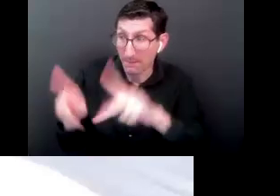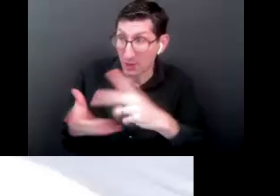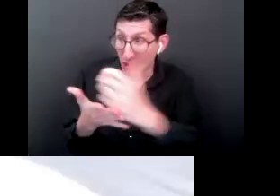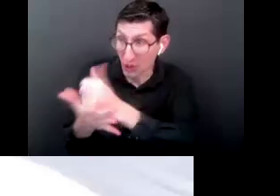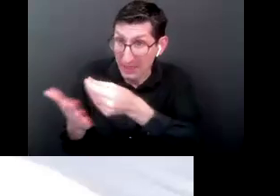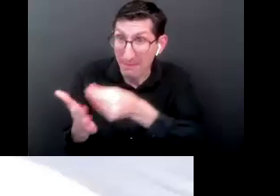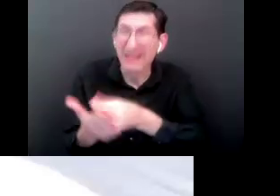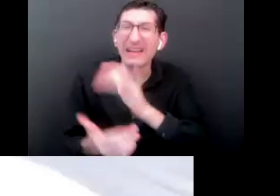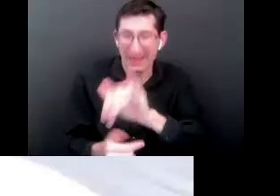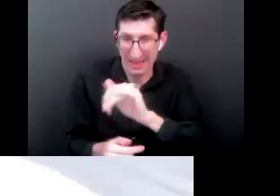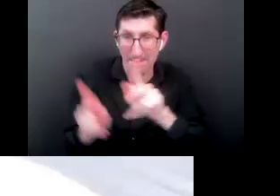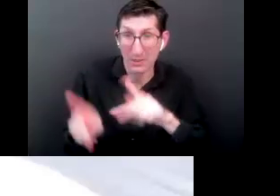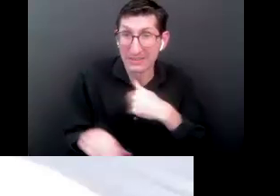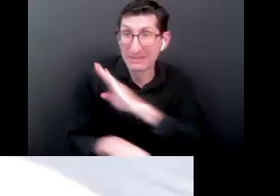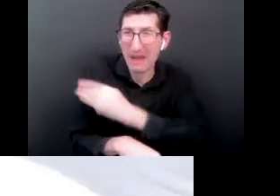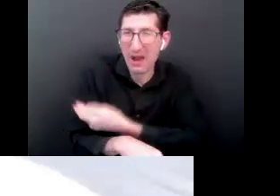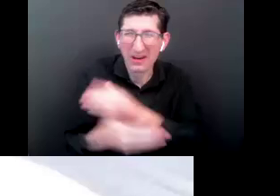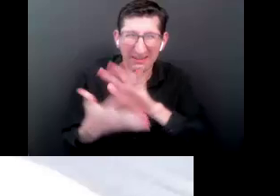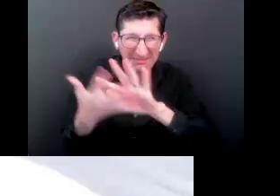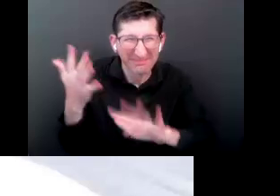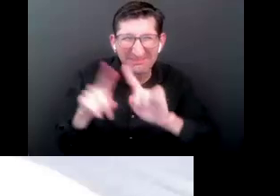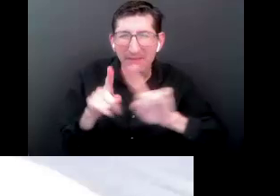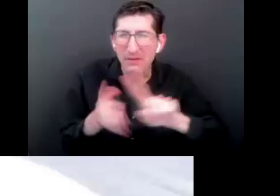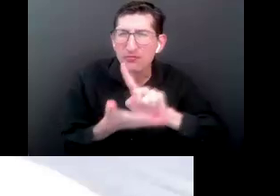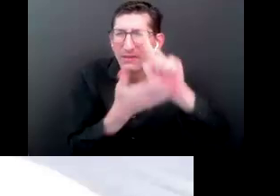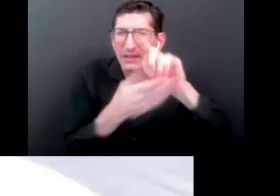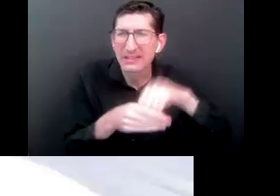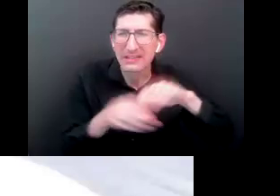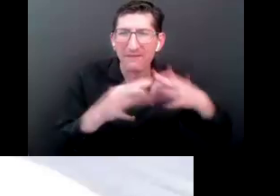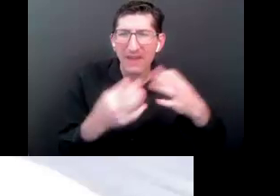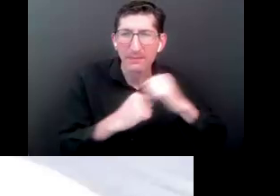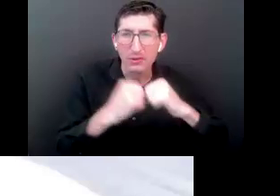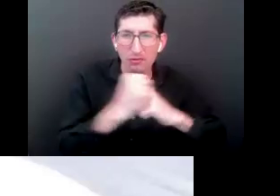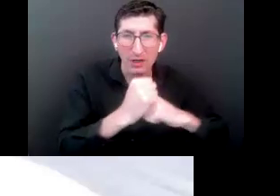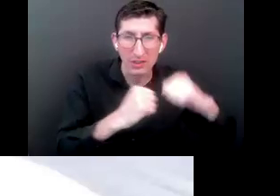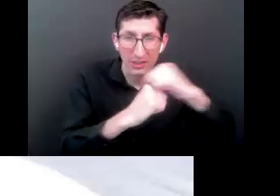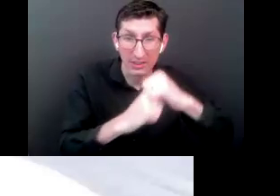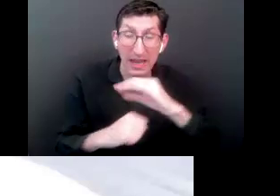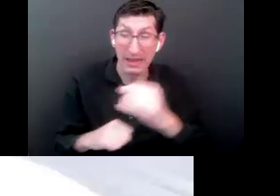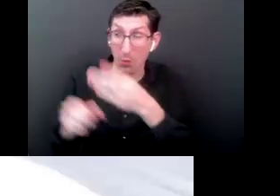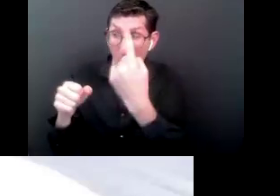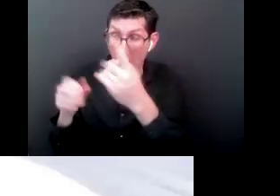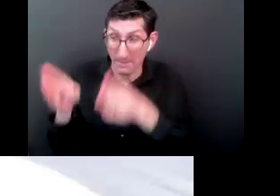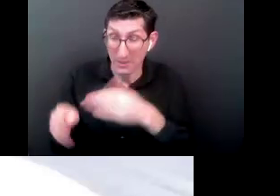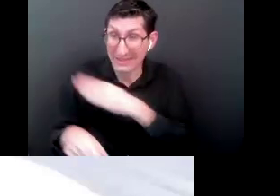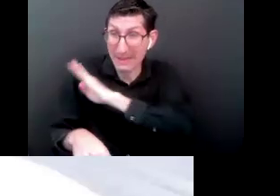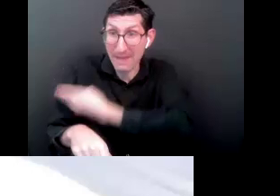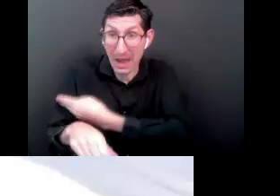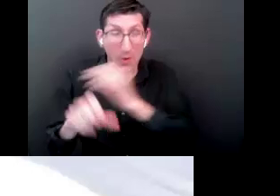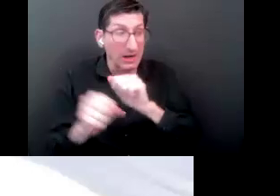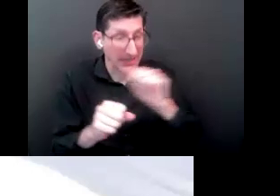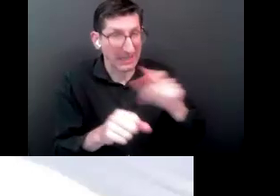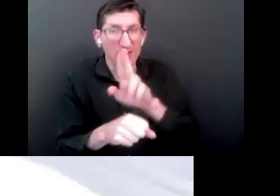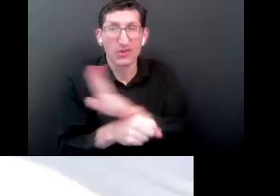Those are privileges within a family structure, right? That can cause one individual to hold power over another individual. And when they use